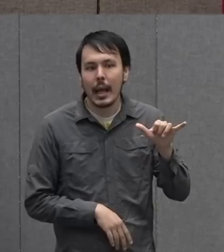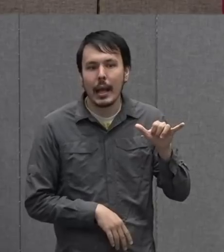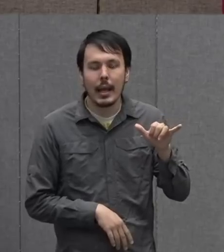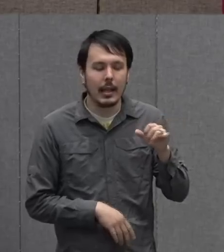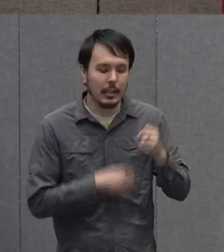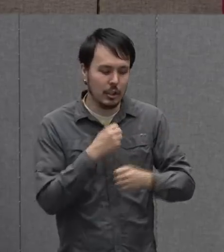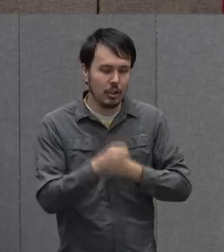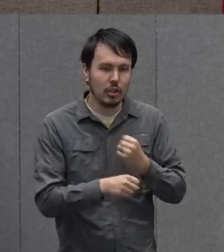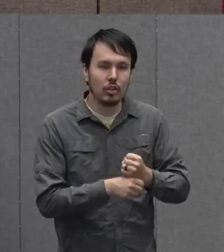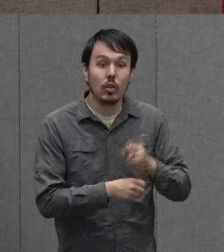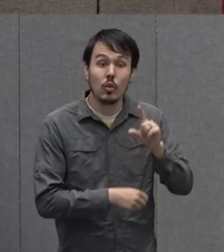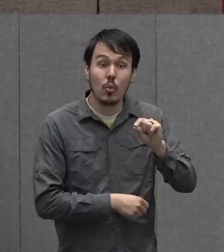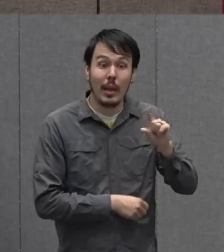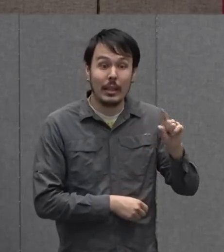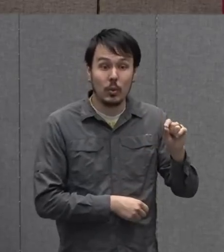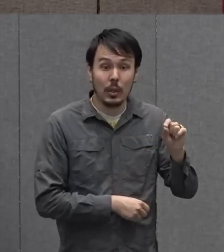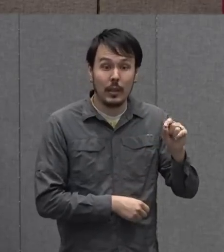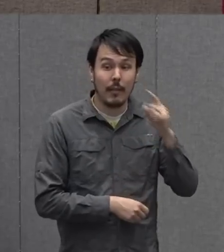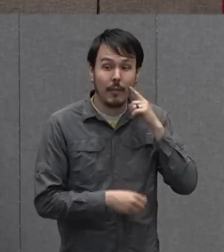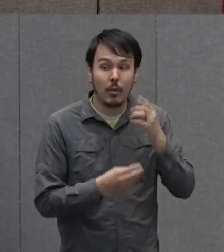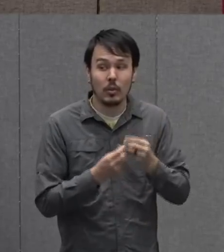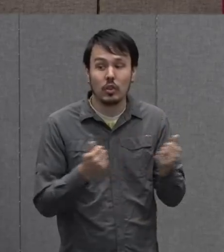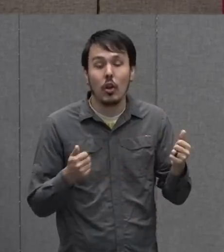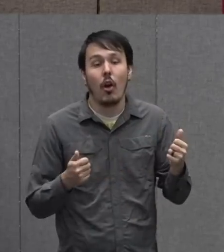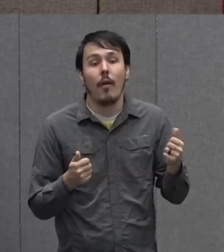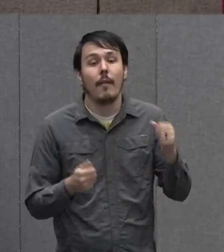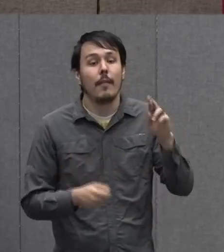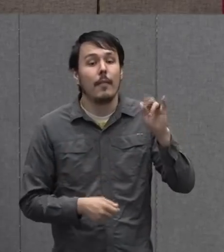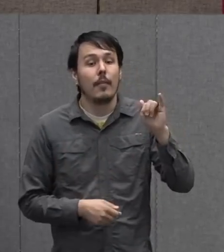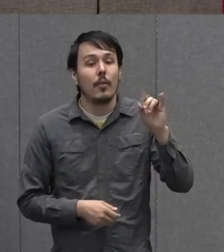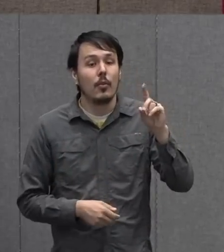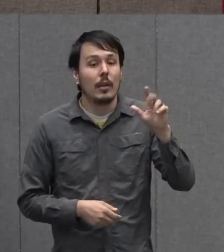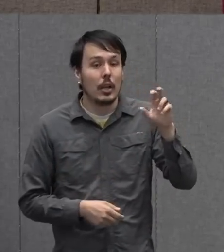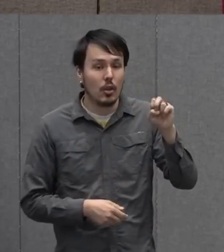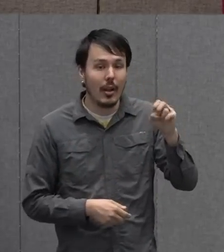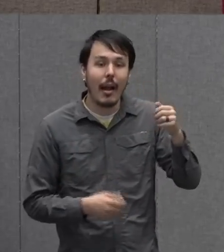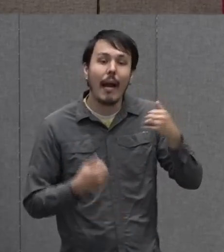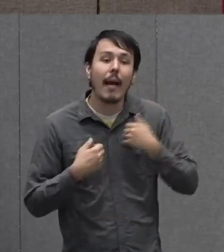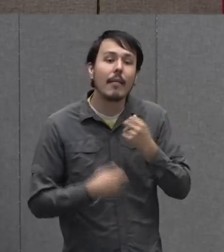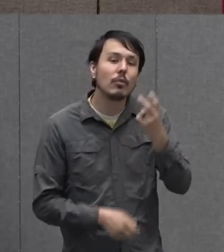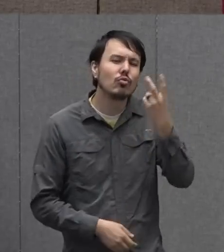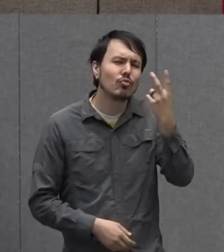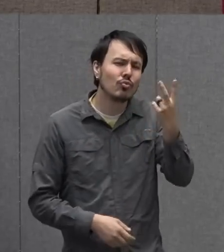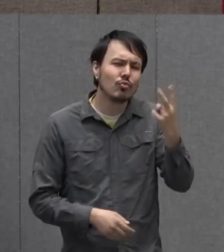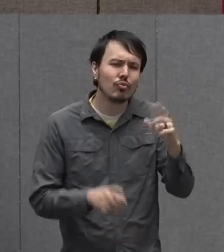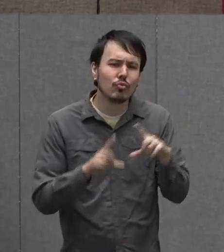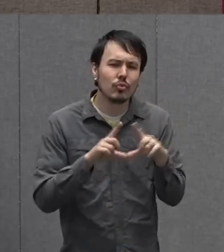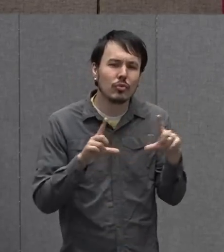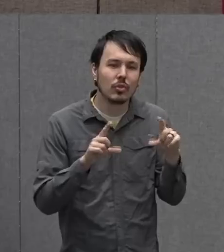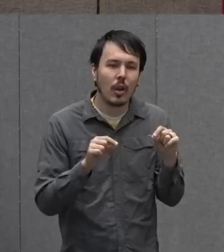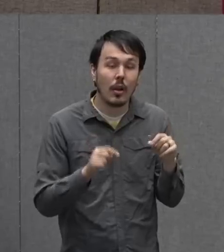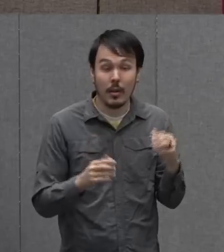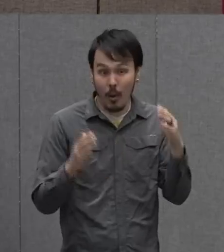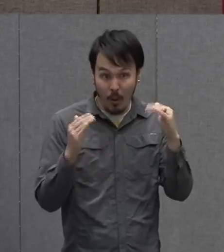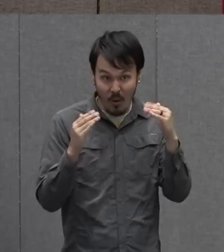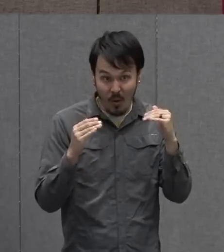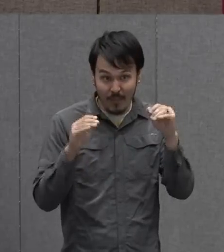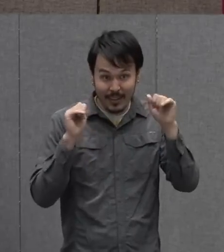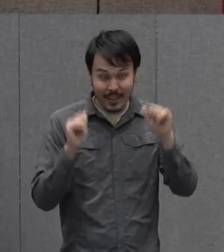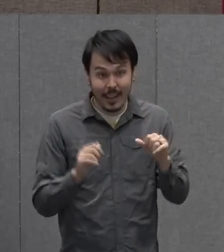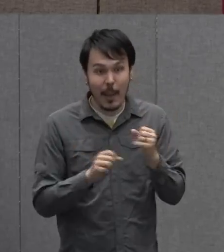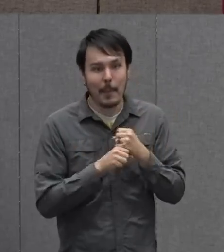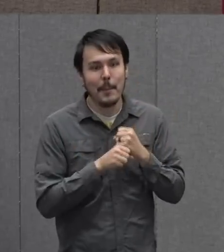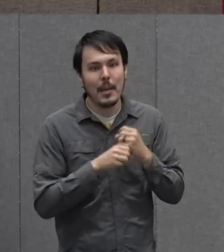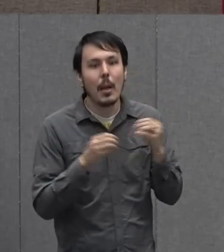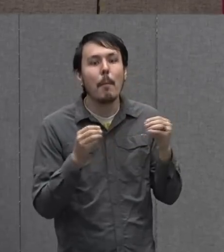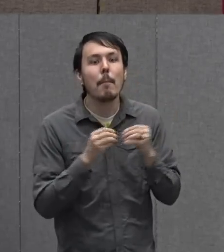to solve these riddles. I have 2 different riddle cards, and hopefully we can start making more